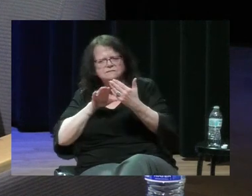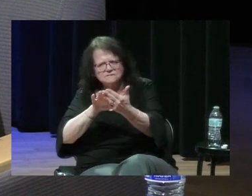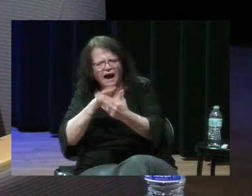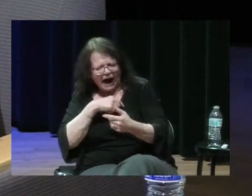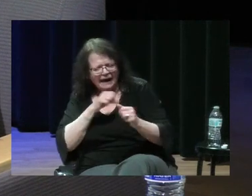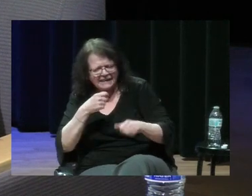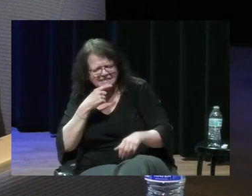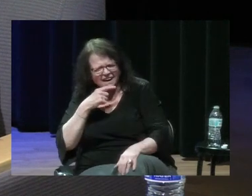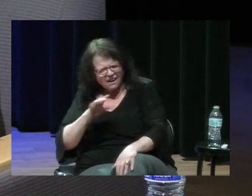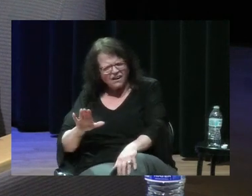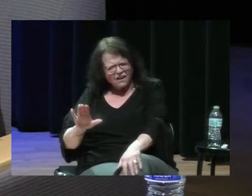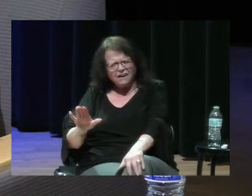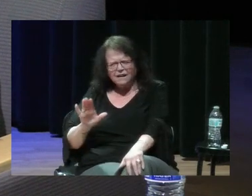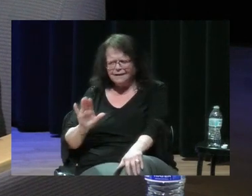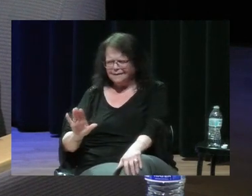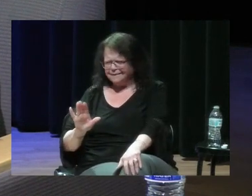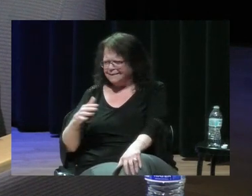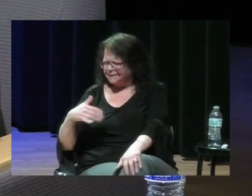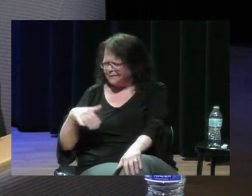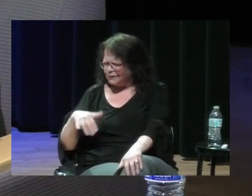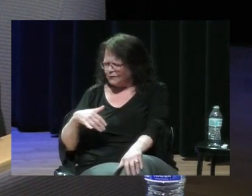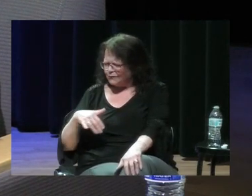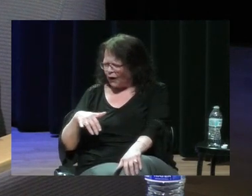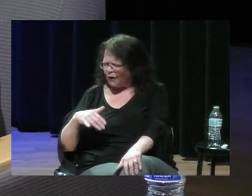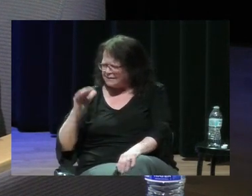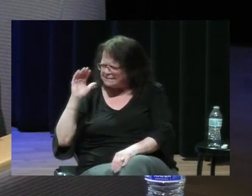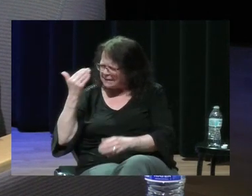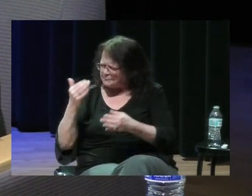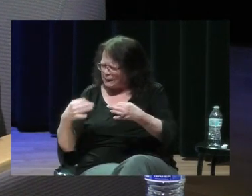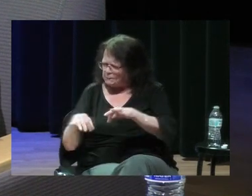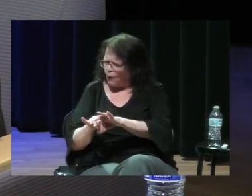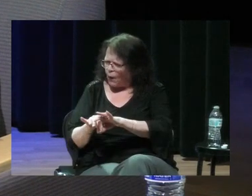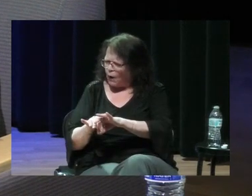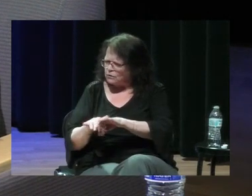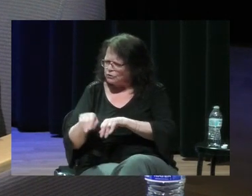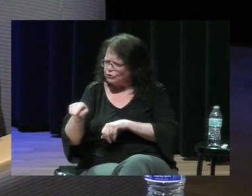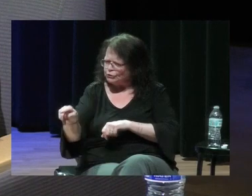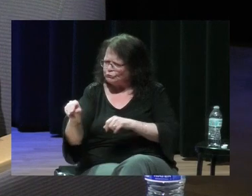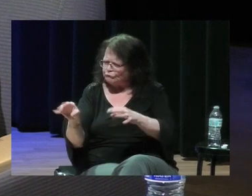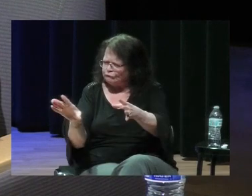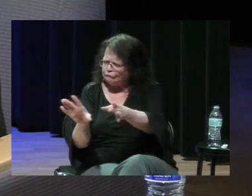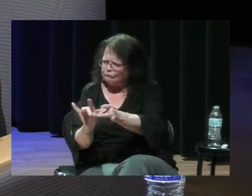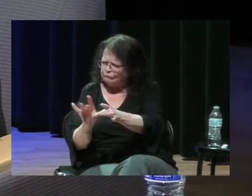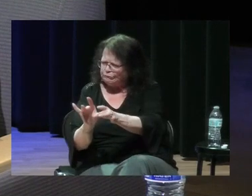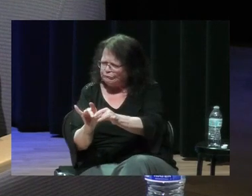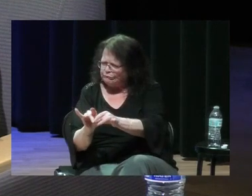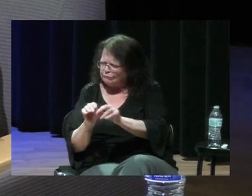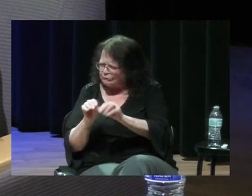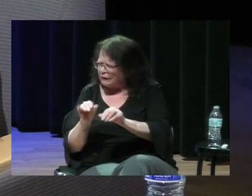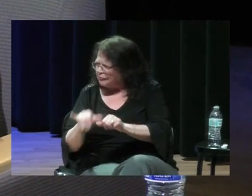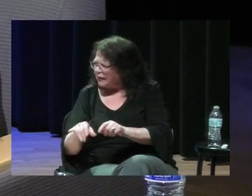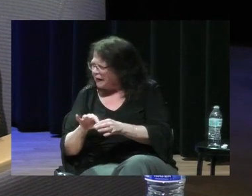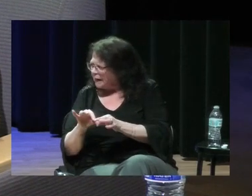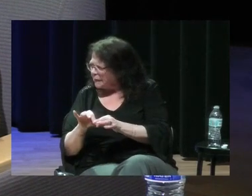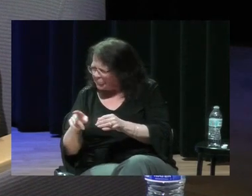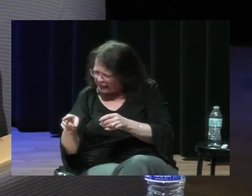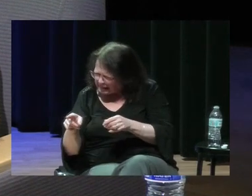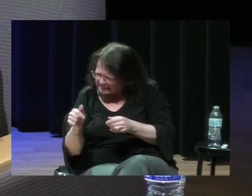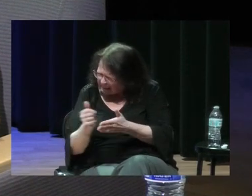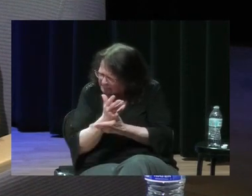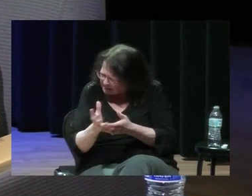whoa, it seemed really important to you to put this in the thread. Is everything okay?